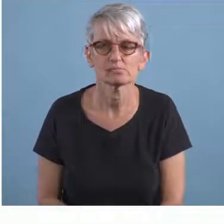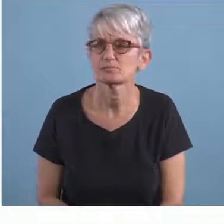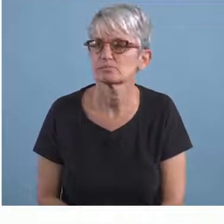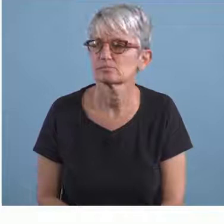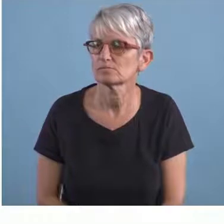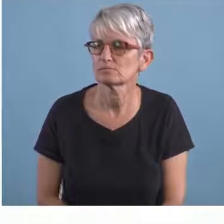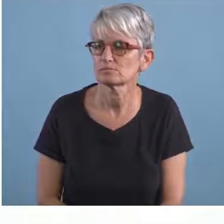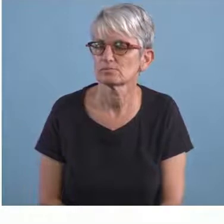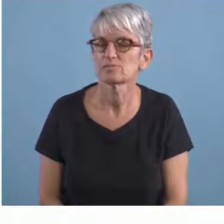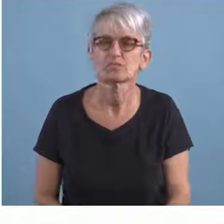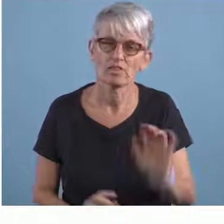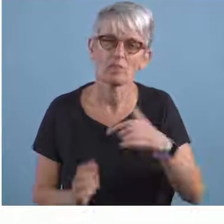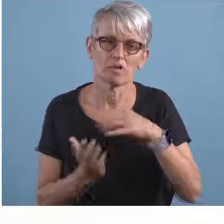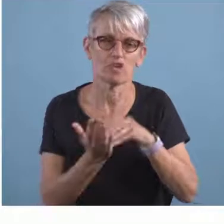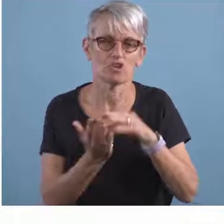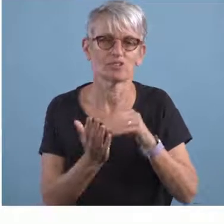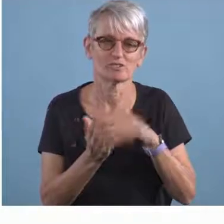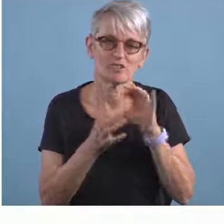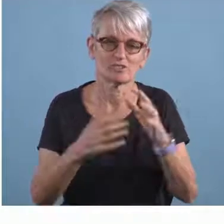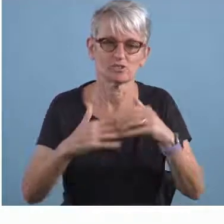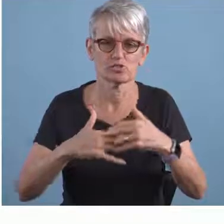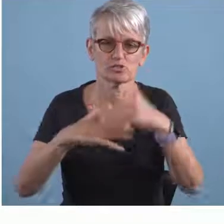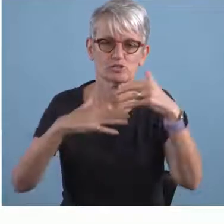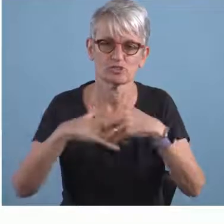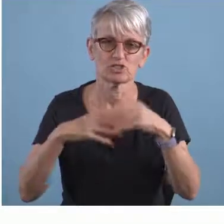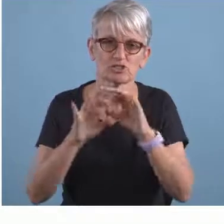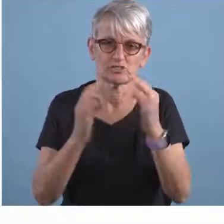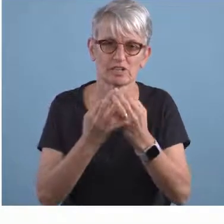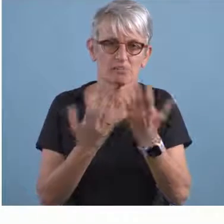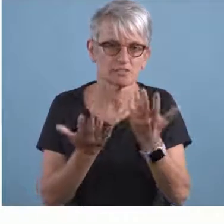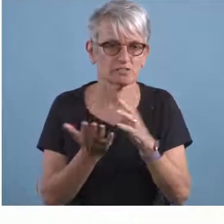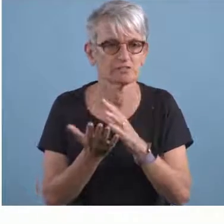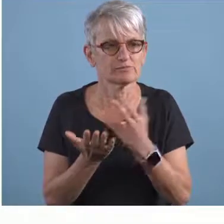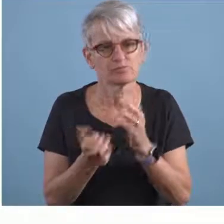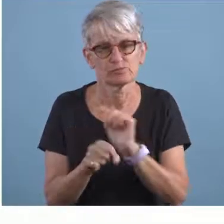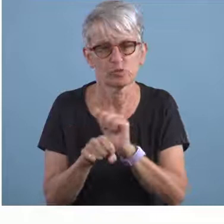about that I've learned about working with Indigenous families. The next question,